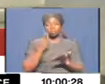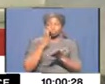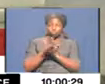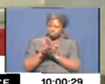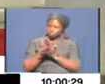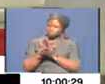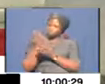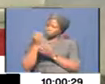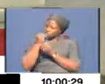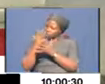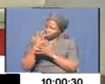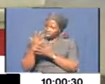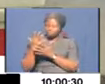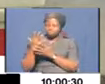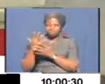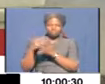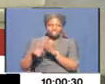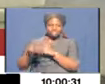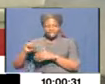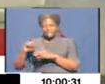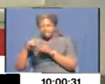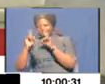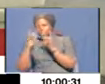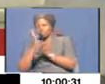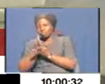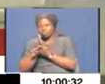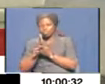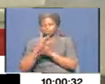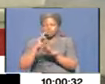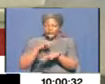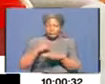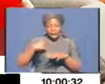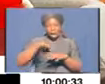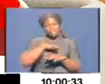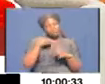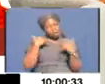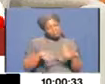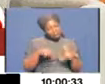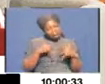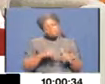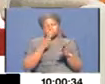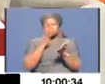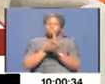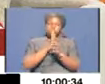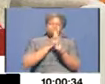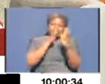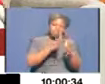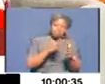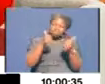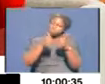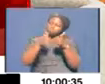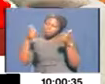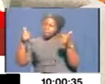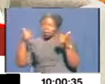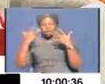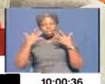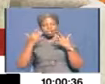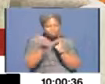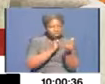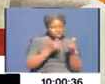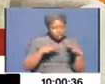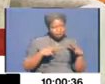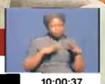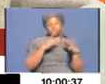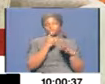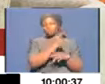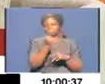Sidelines. But when we were playing, the reporters, the newspapers, the sports desks in each and every studio